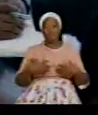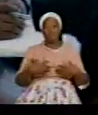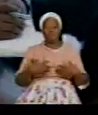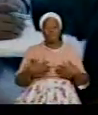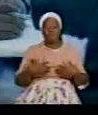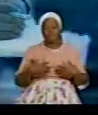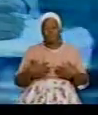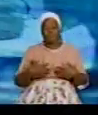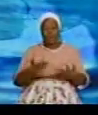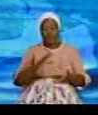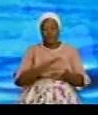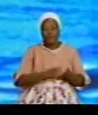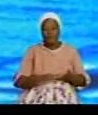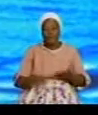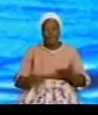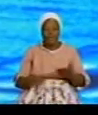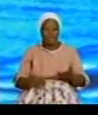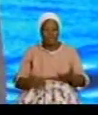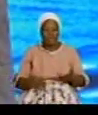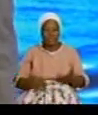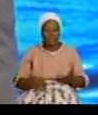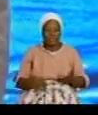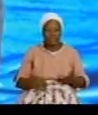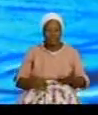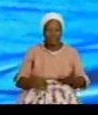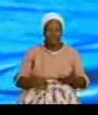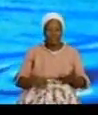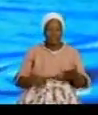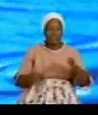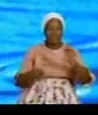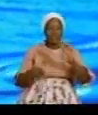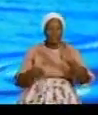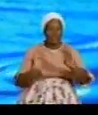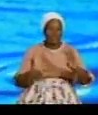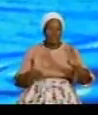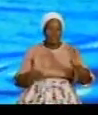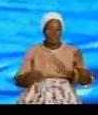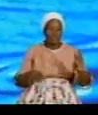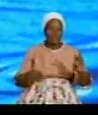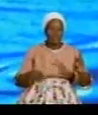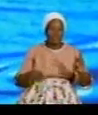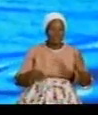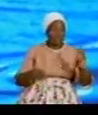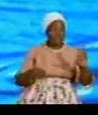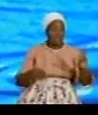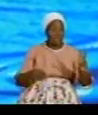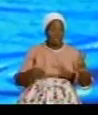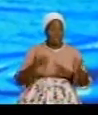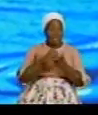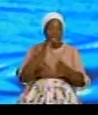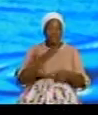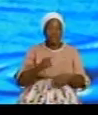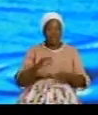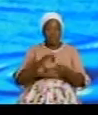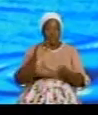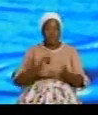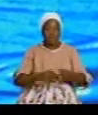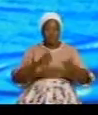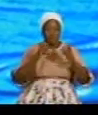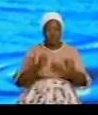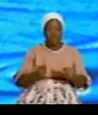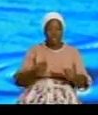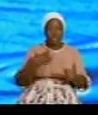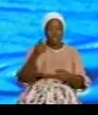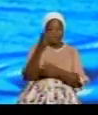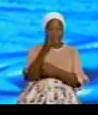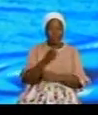63, it says, it is the spirit that quickeneth. The flesh profited nothing. The